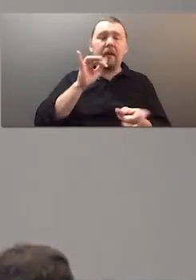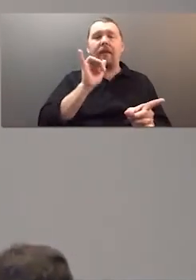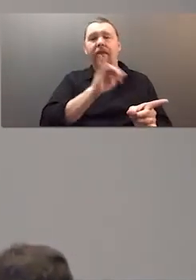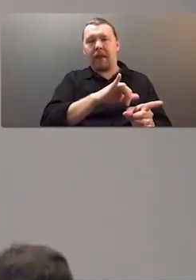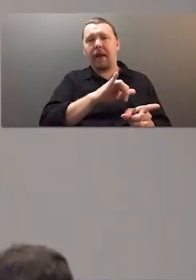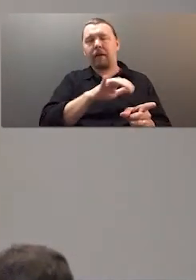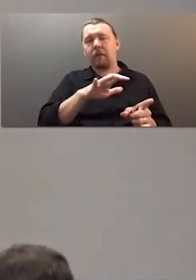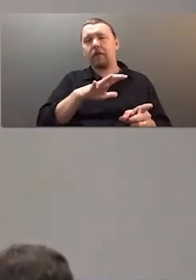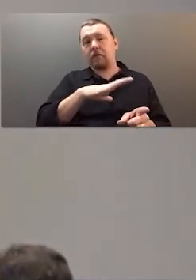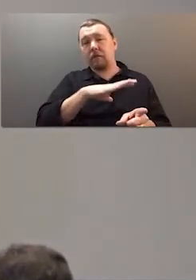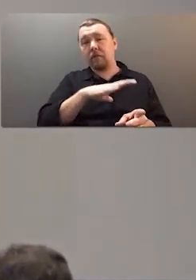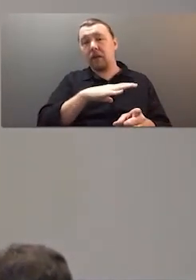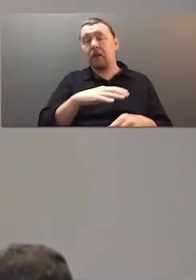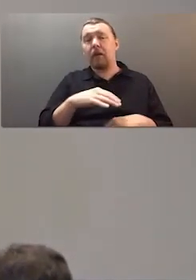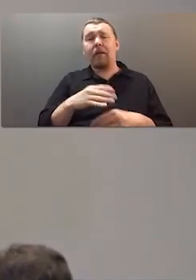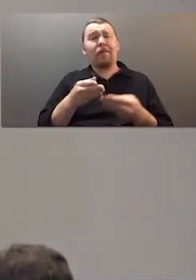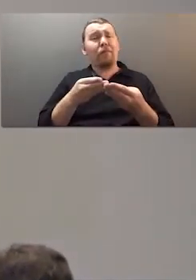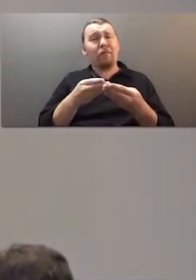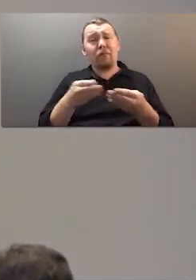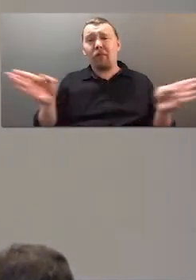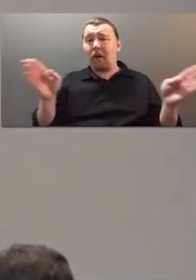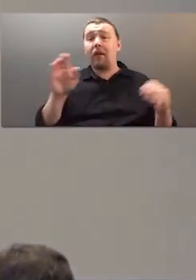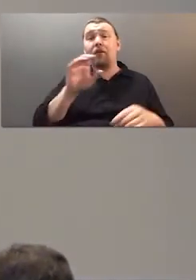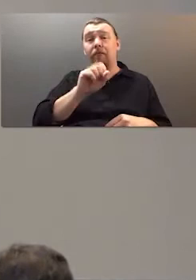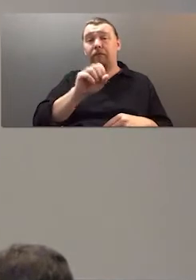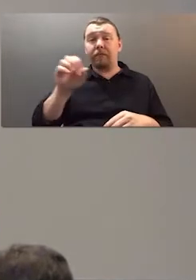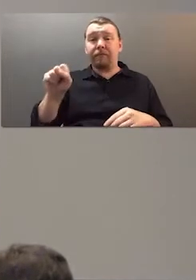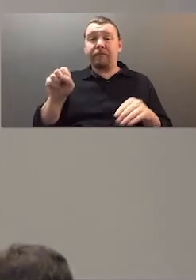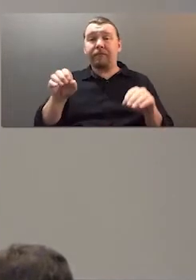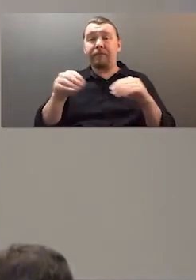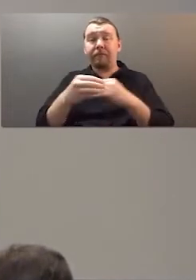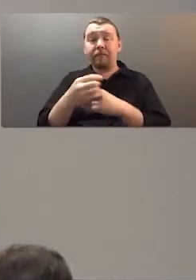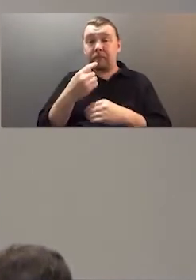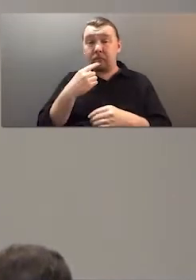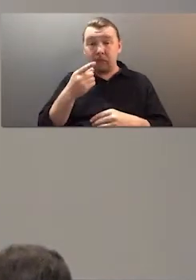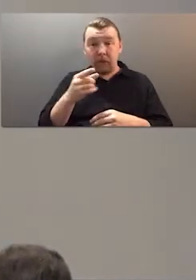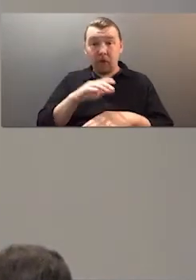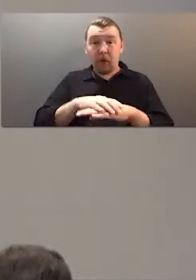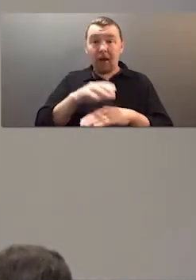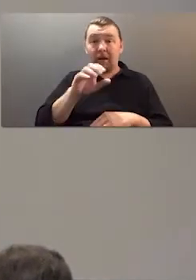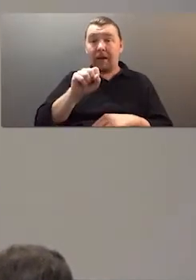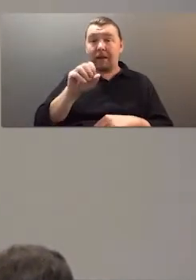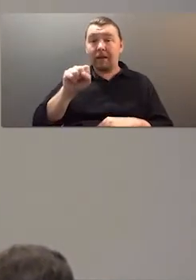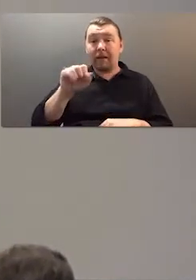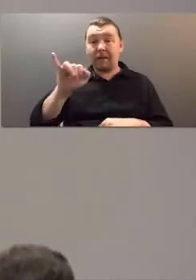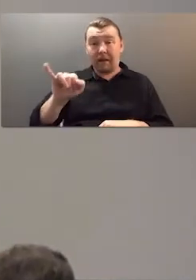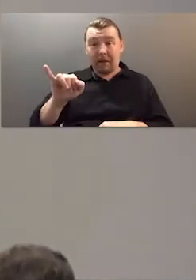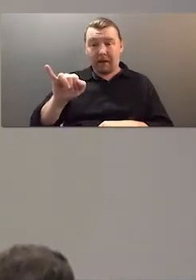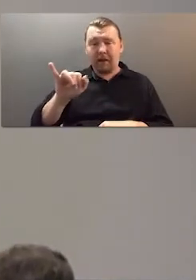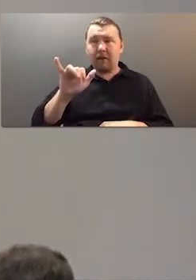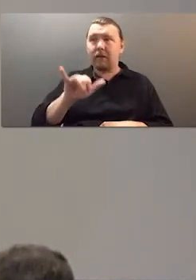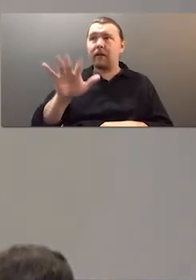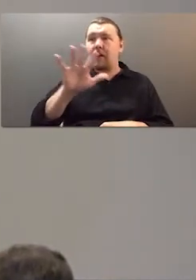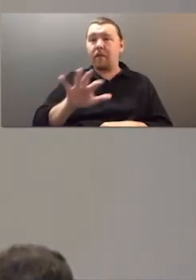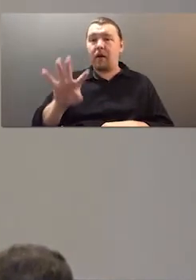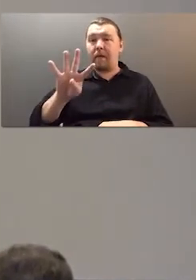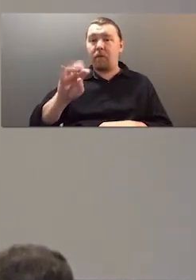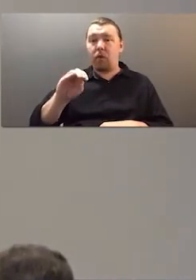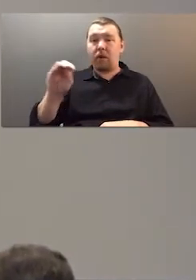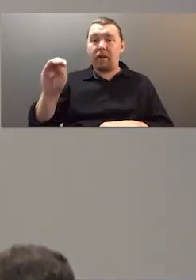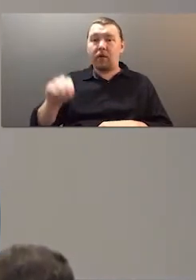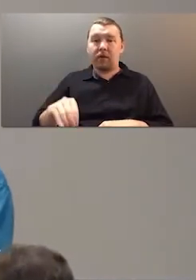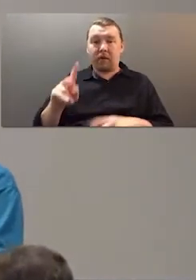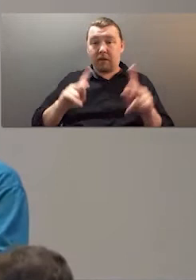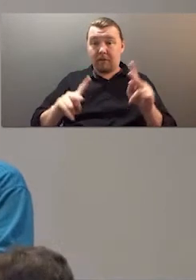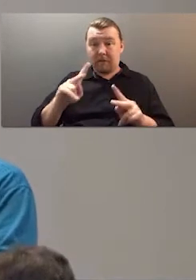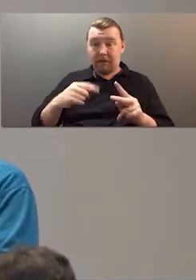would be an okay expense. So very broad. Social Security really, if you're on supplemental security income, because that's one of the about 40% of the